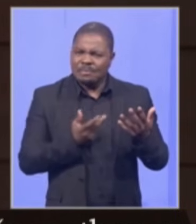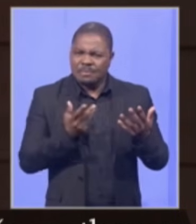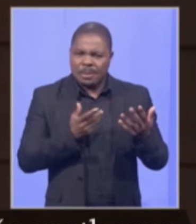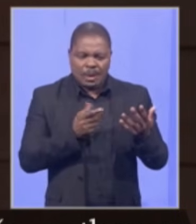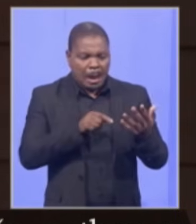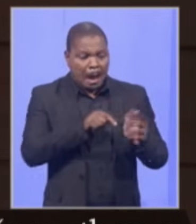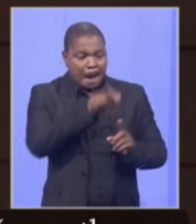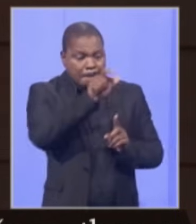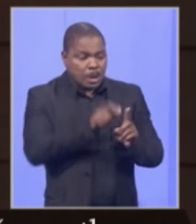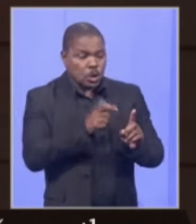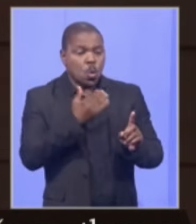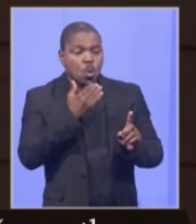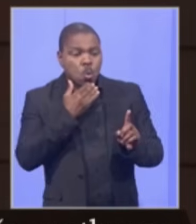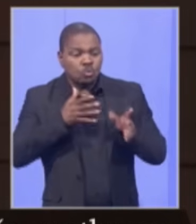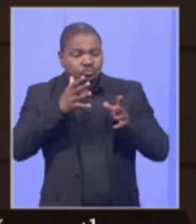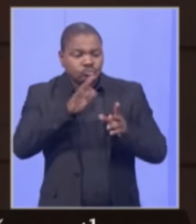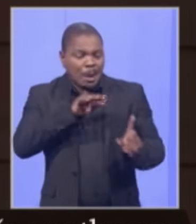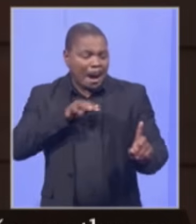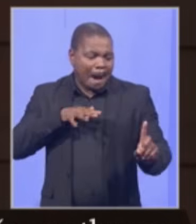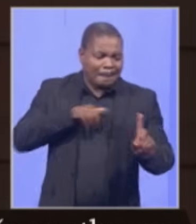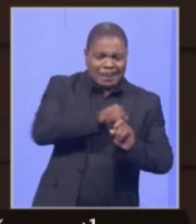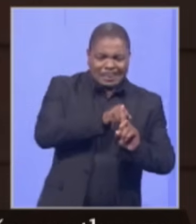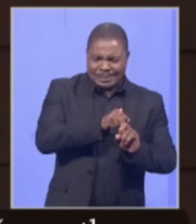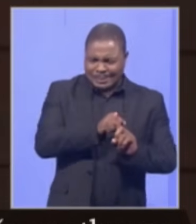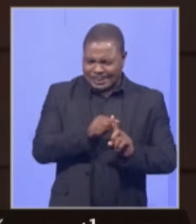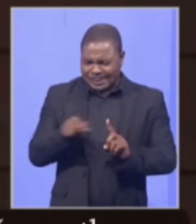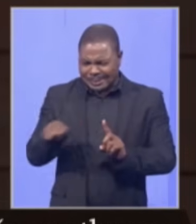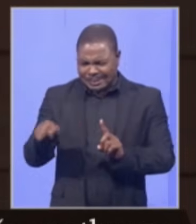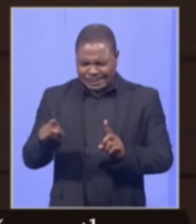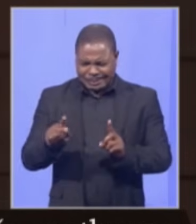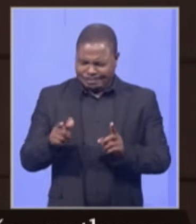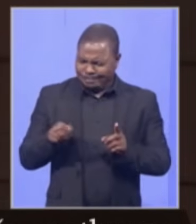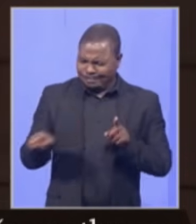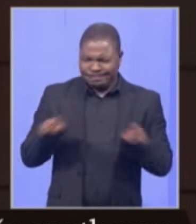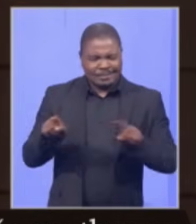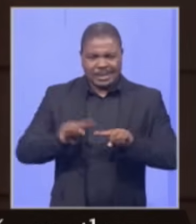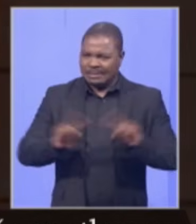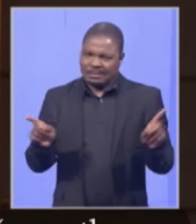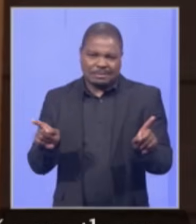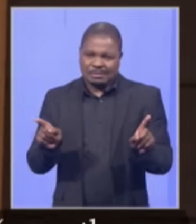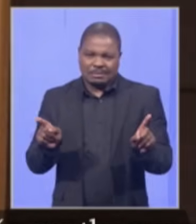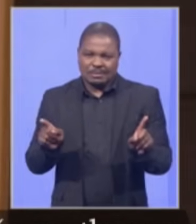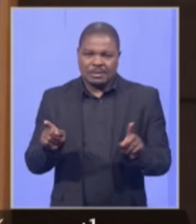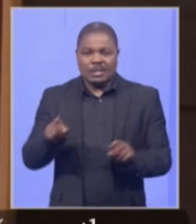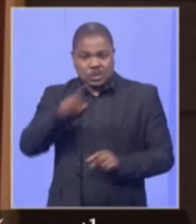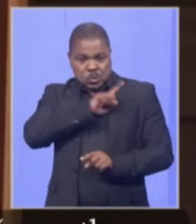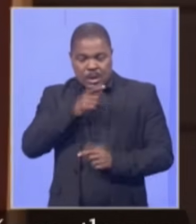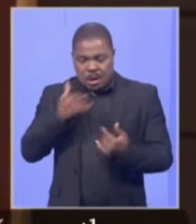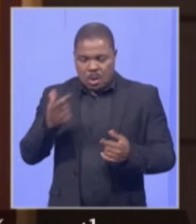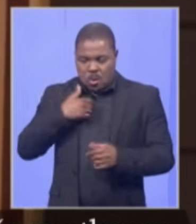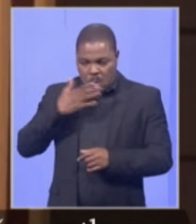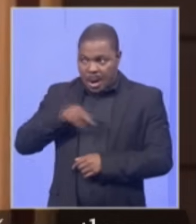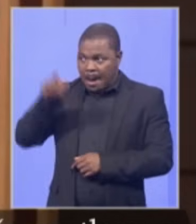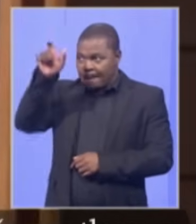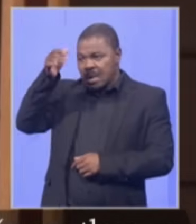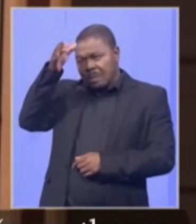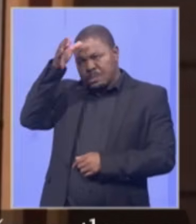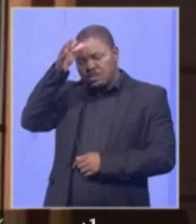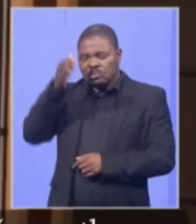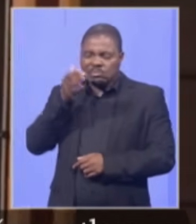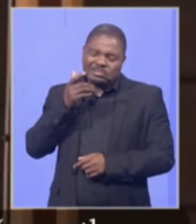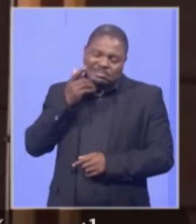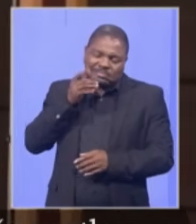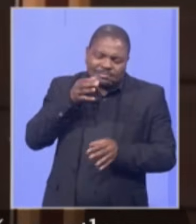a person who can be struck by a train. That's why we were looking for an expert regarding the simulation to